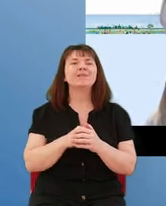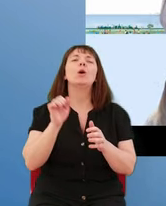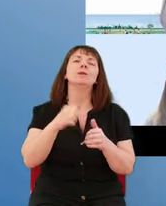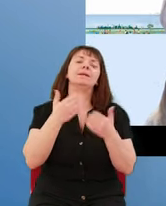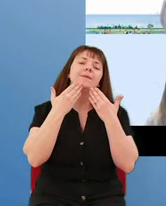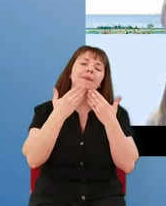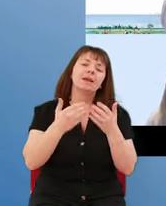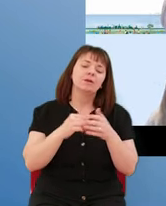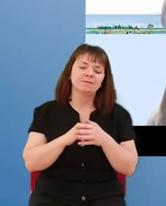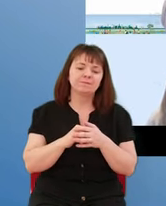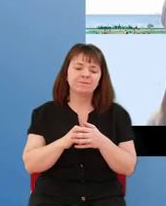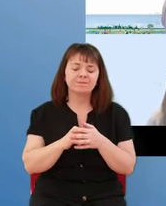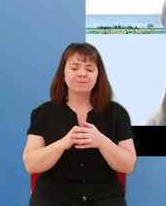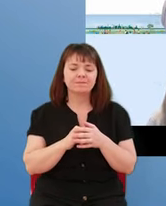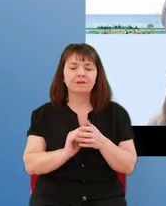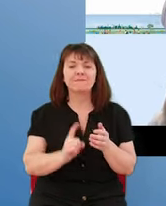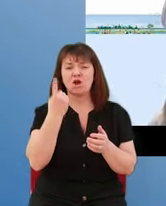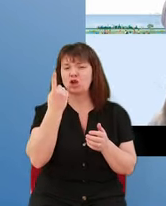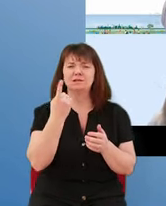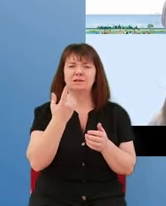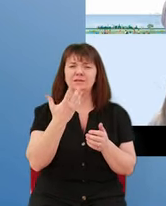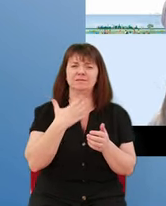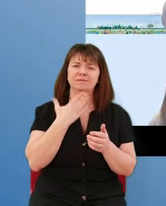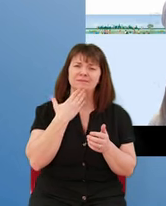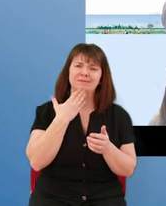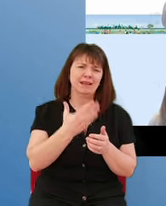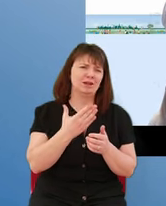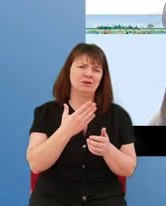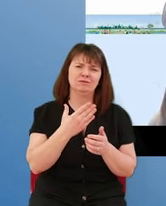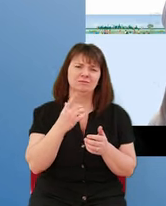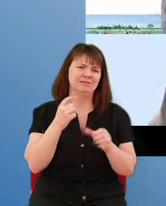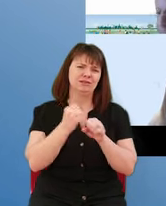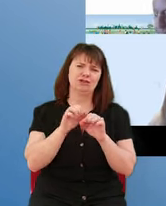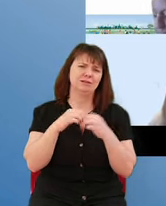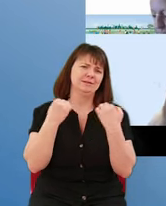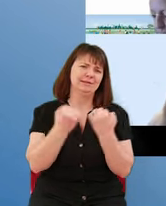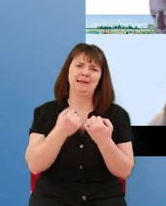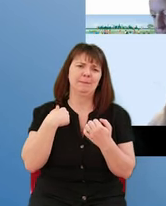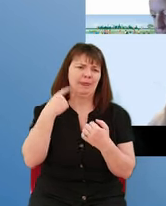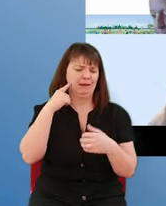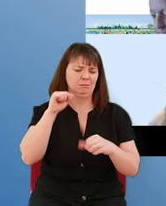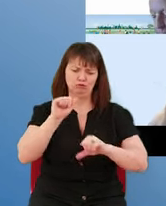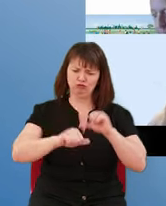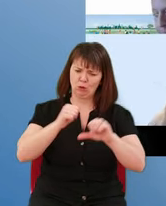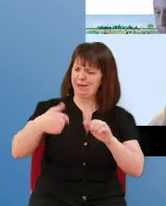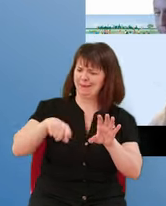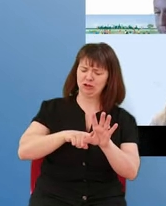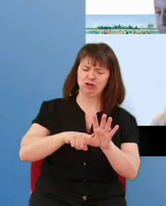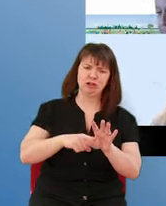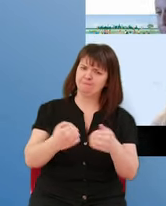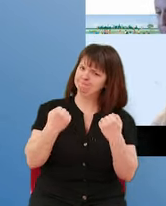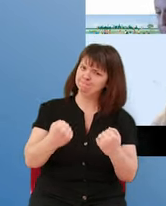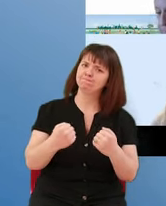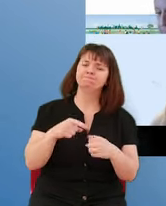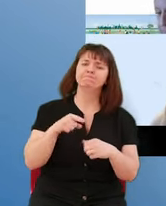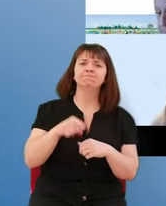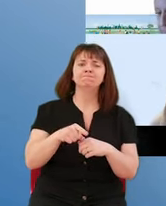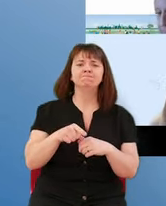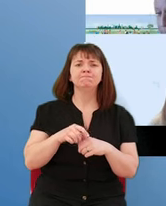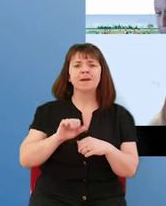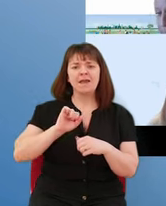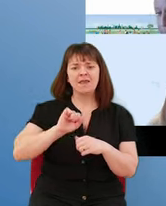has been really robust and their input has been really extensive and supportive to practices and in the process itself.